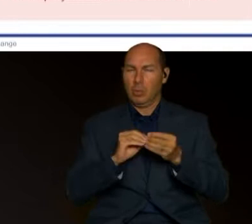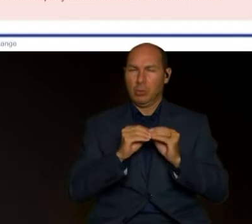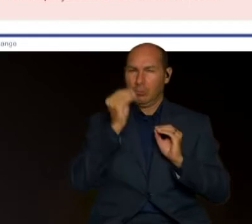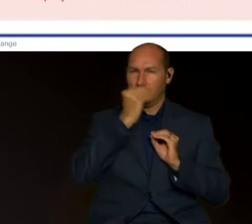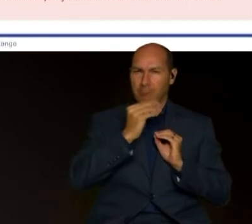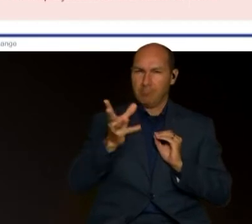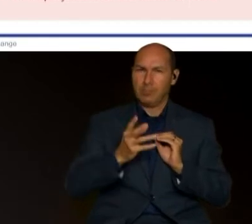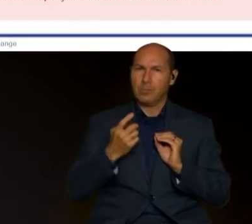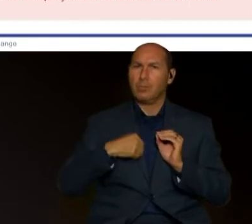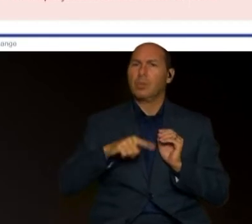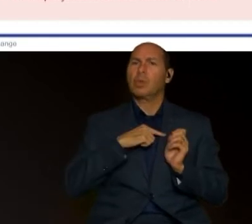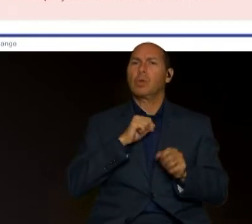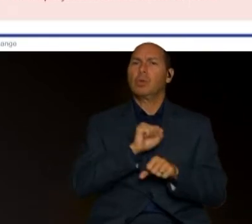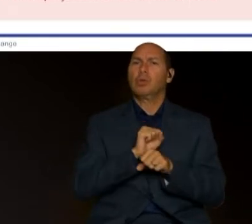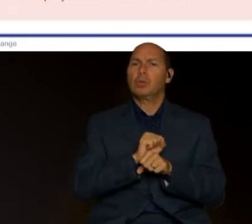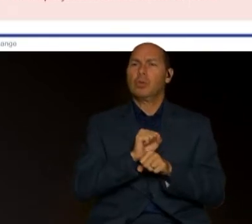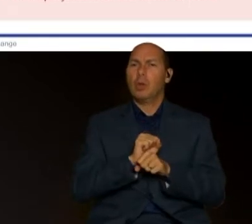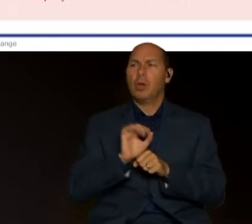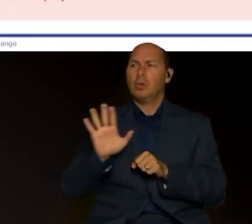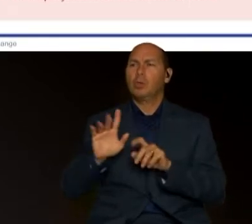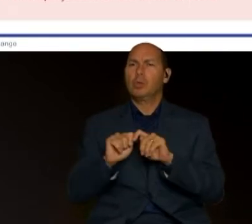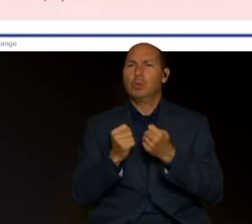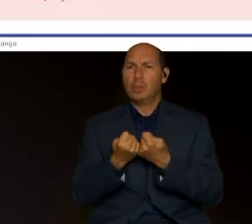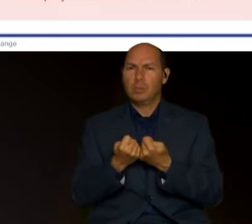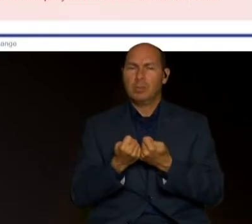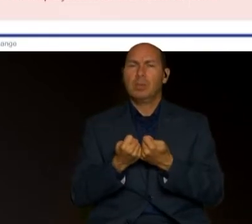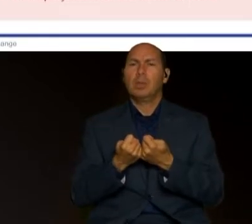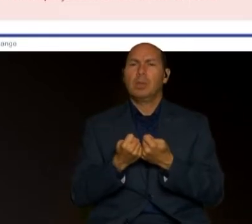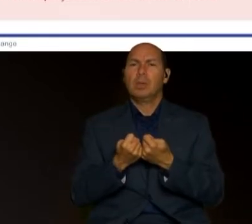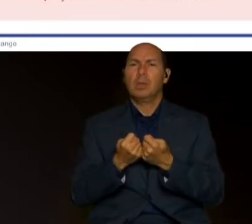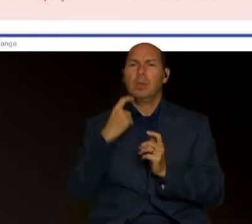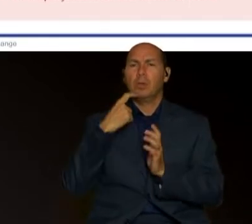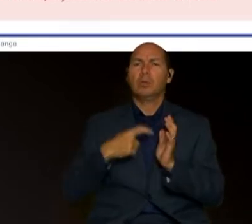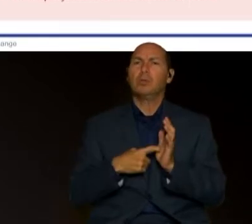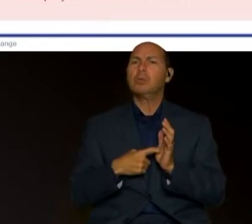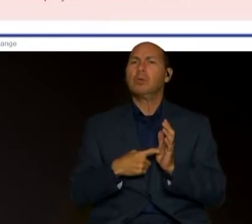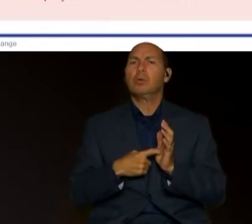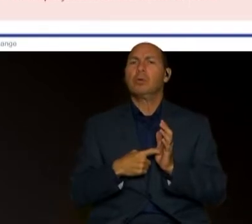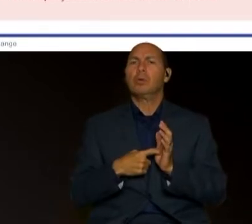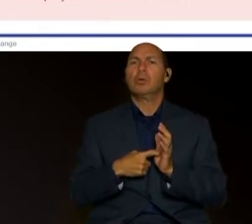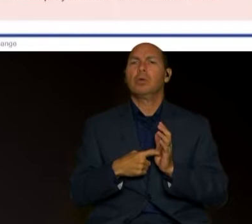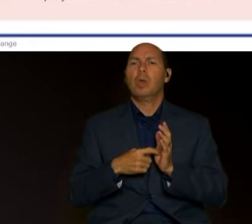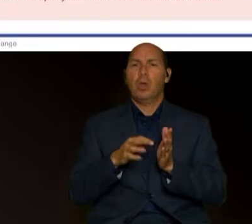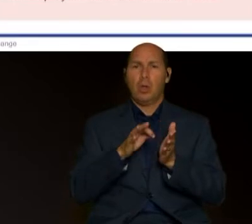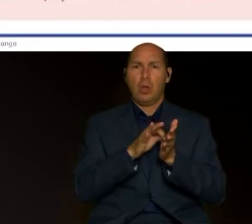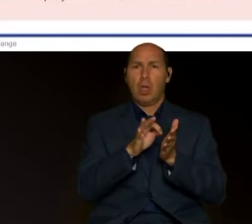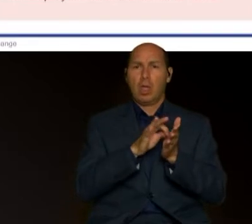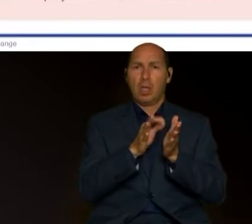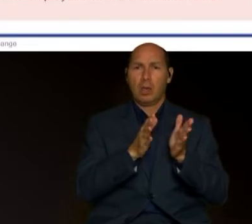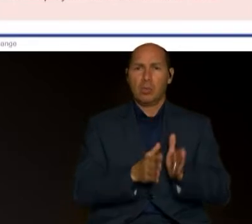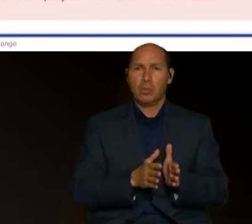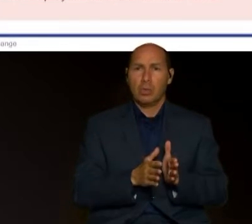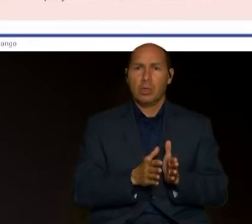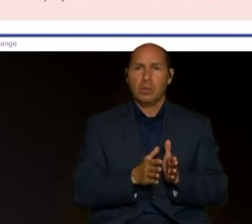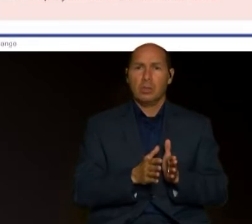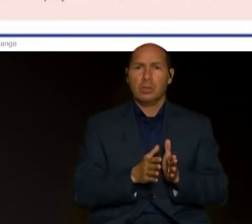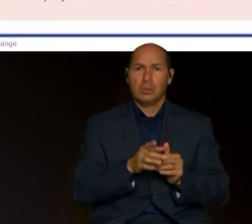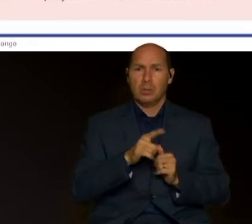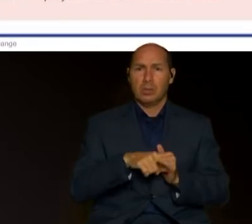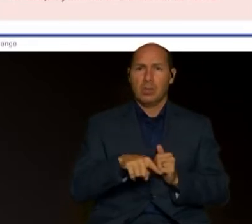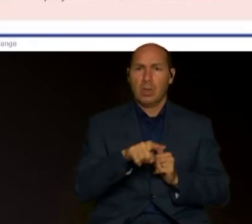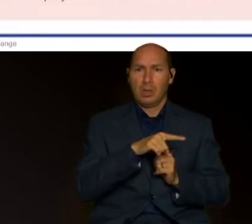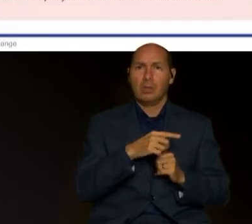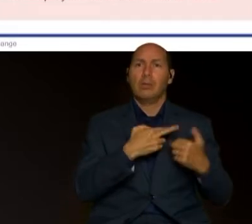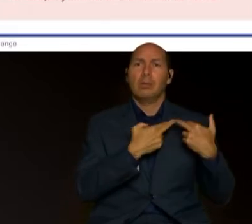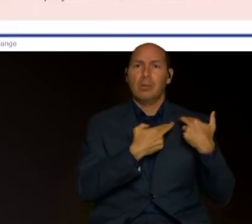tasks. I'll give you a number. When we were working on this with the Secretary's team, we realized that the accountants, the